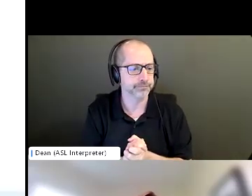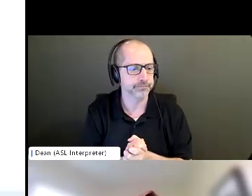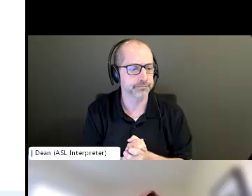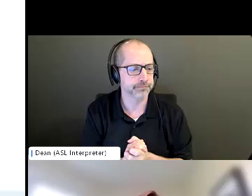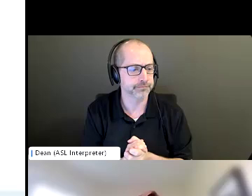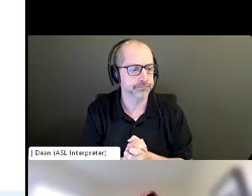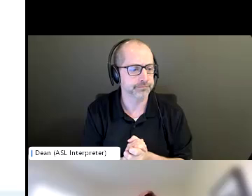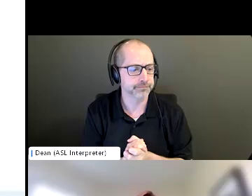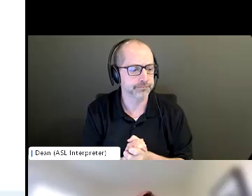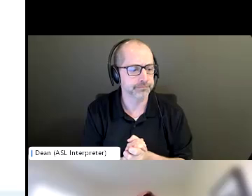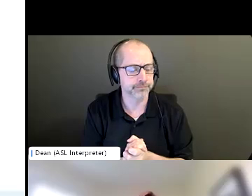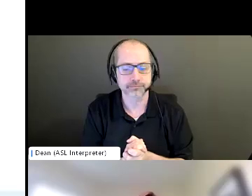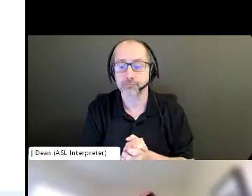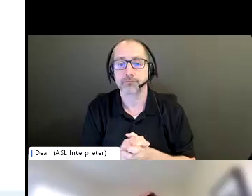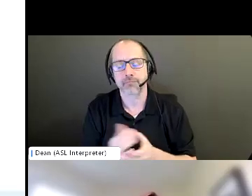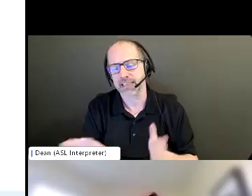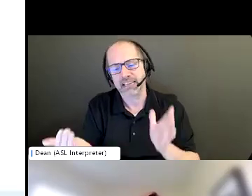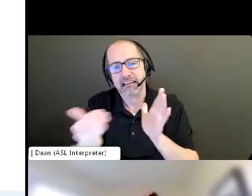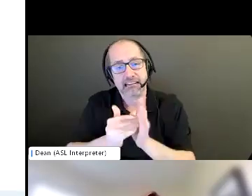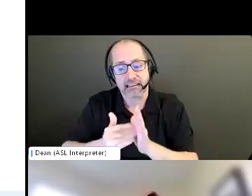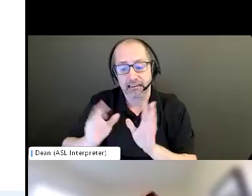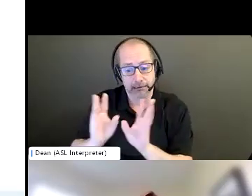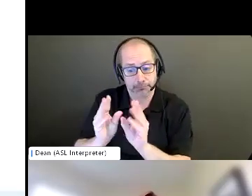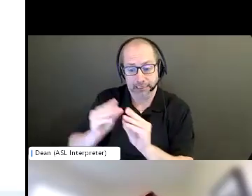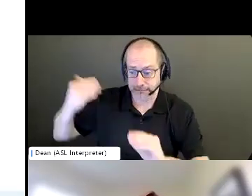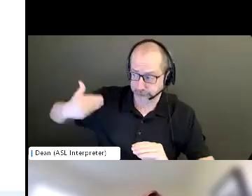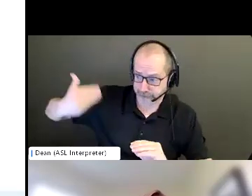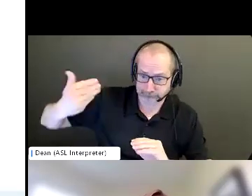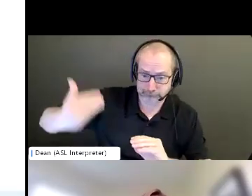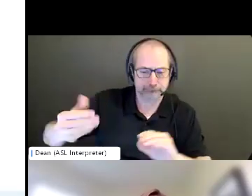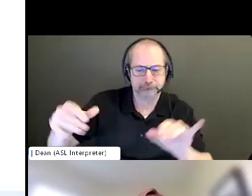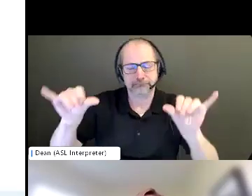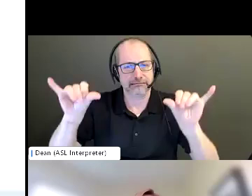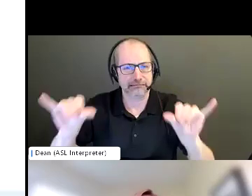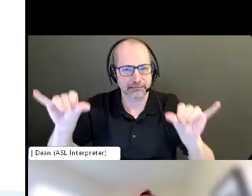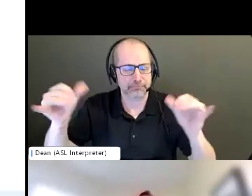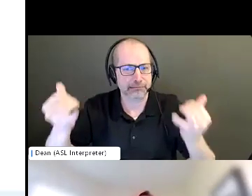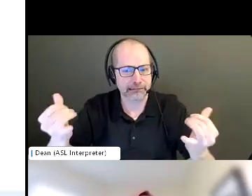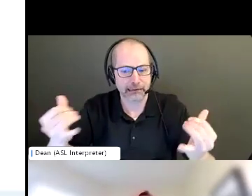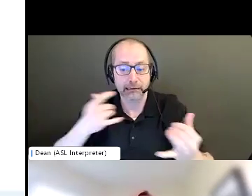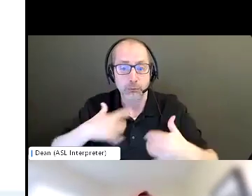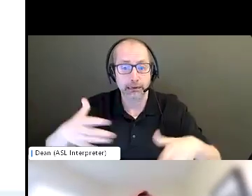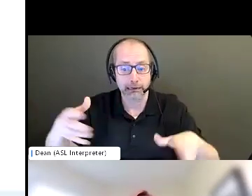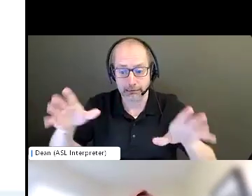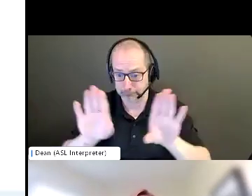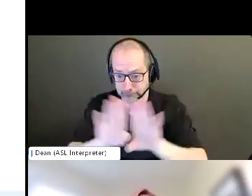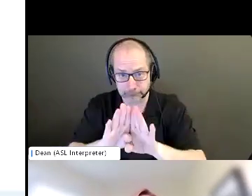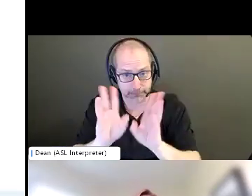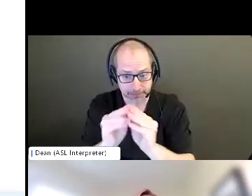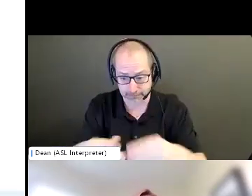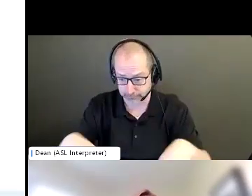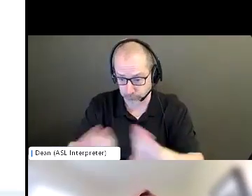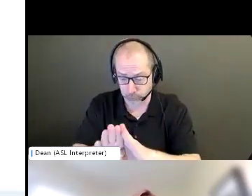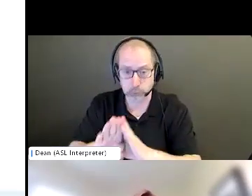As with all of our webinars, we appreciate your feedback. So at the end of the session today, there will be a pop-up link to complete